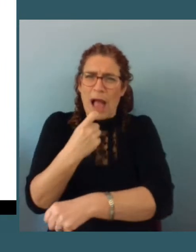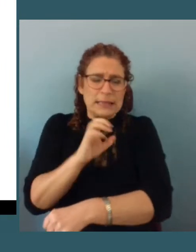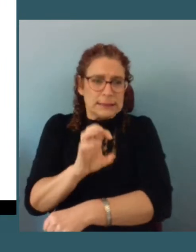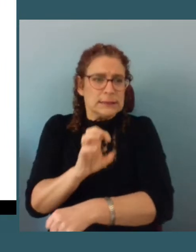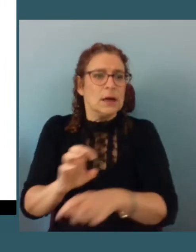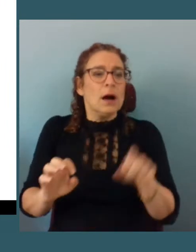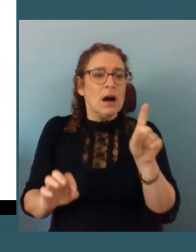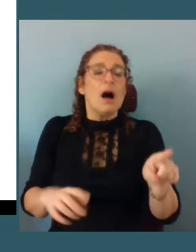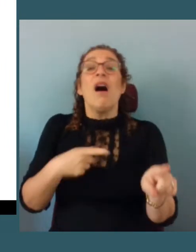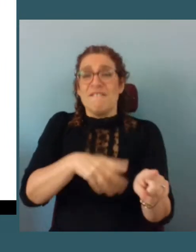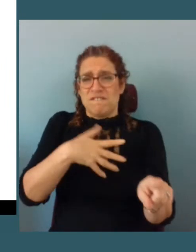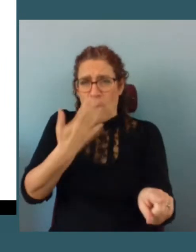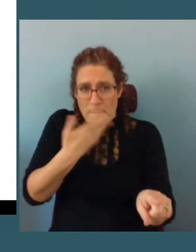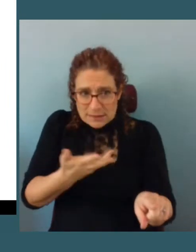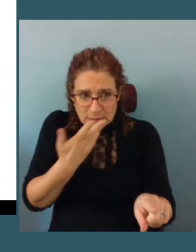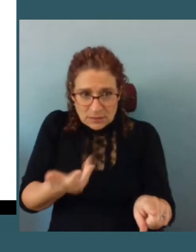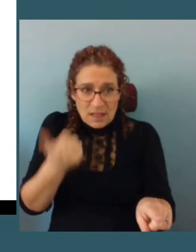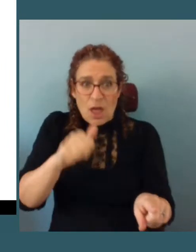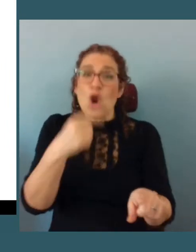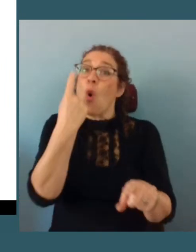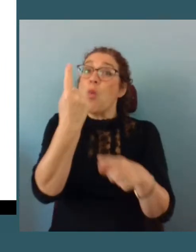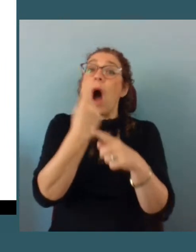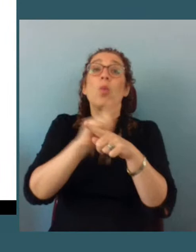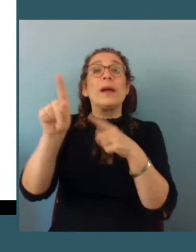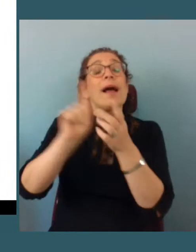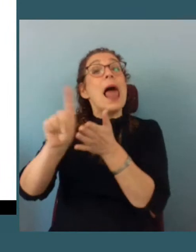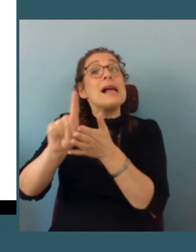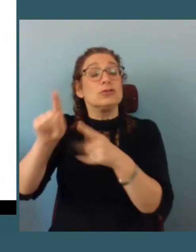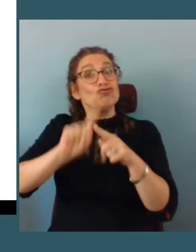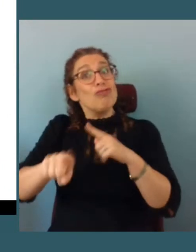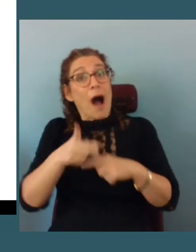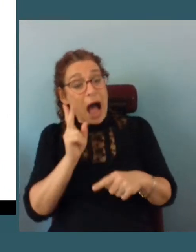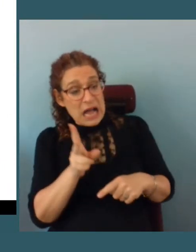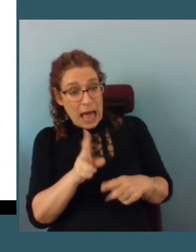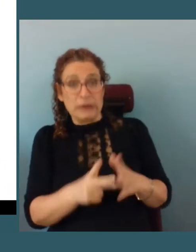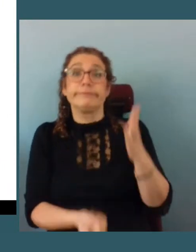later, tries it again, and the same thing happens.